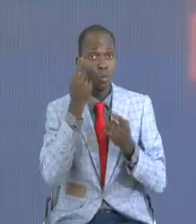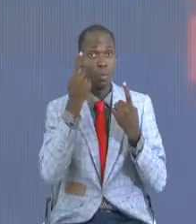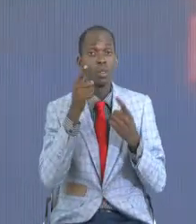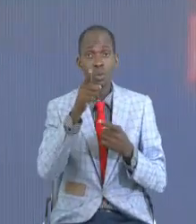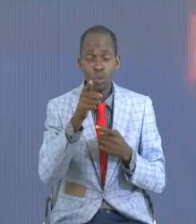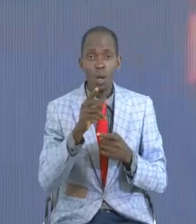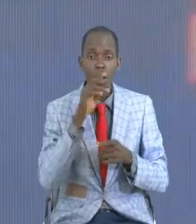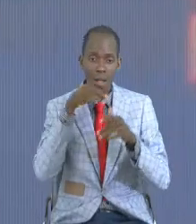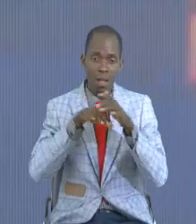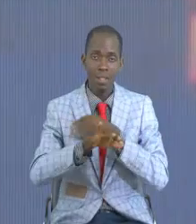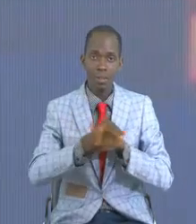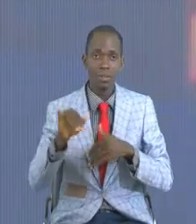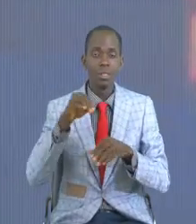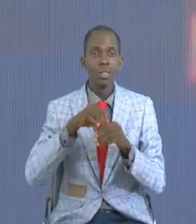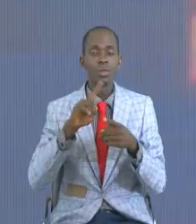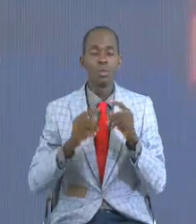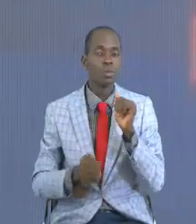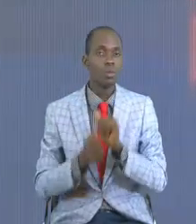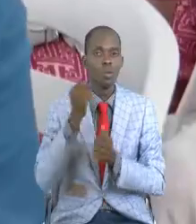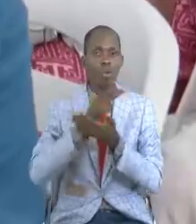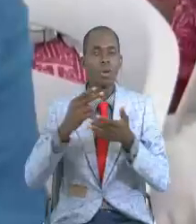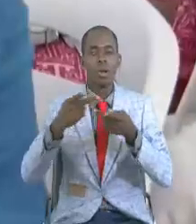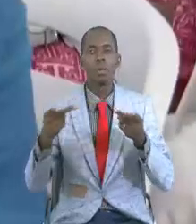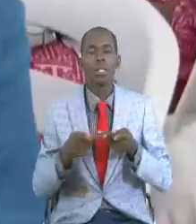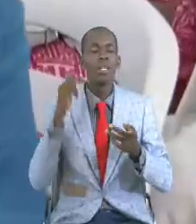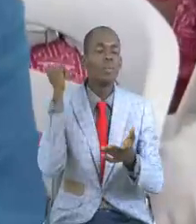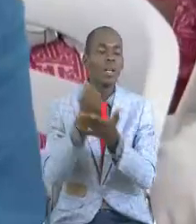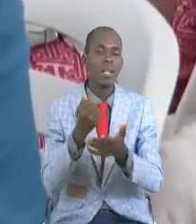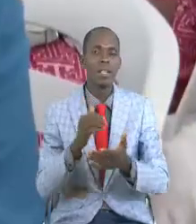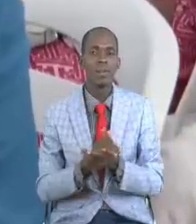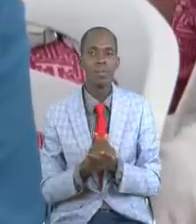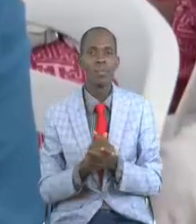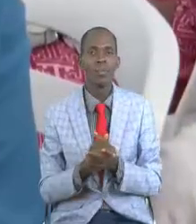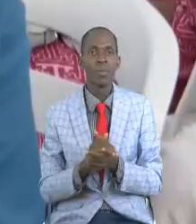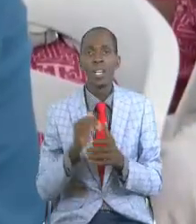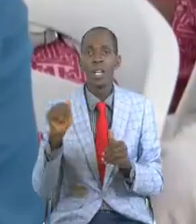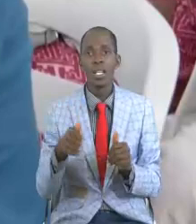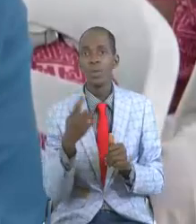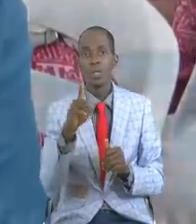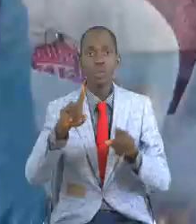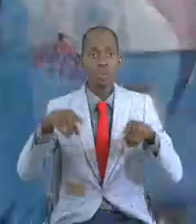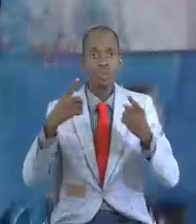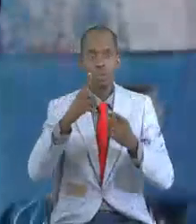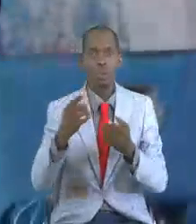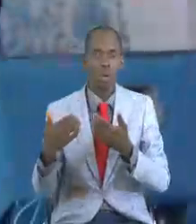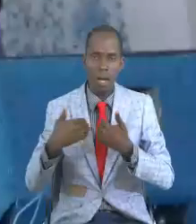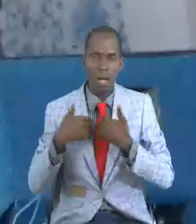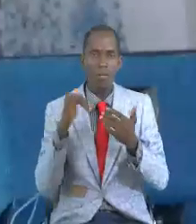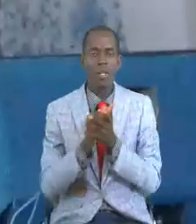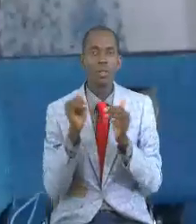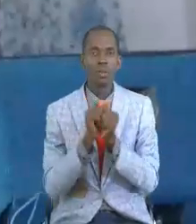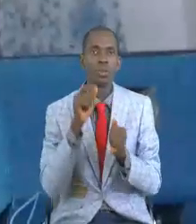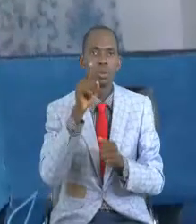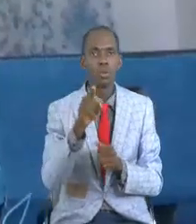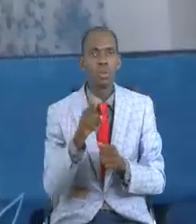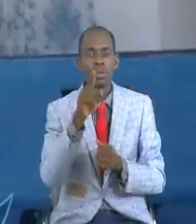into the holiest of all. Amen. And anywhere you go, you carry that with you. You become